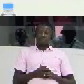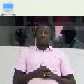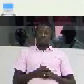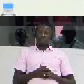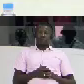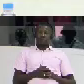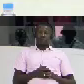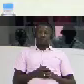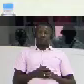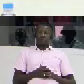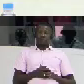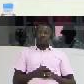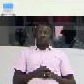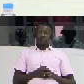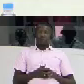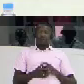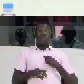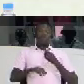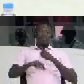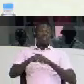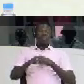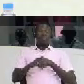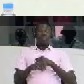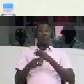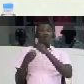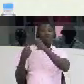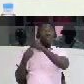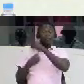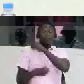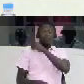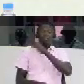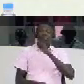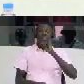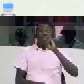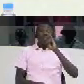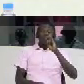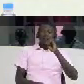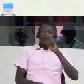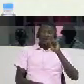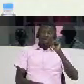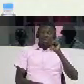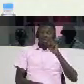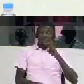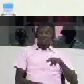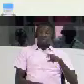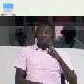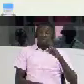nekk chief inspector. At that time, I was the chief inspector.